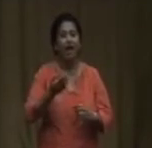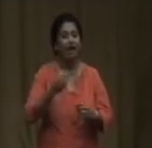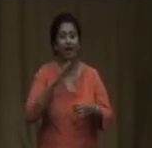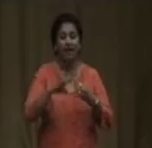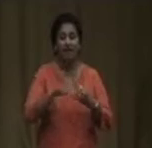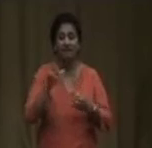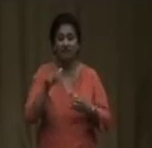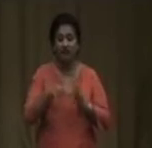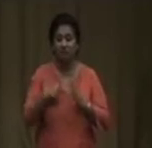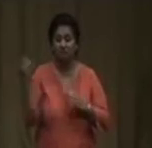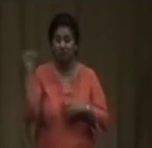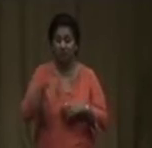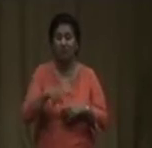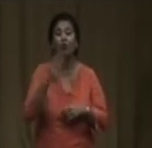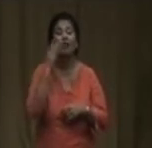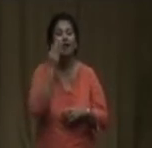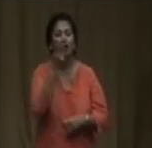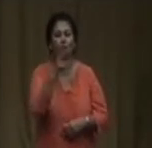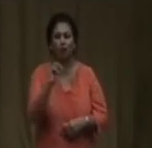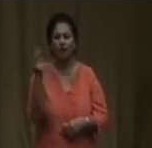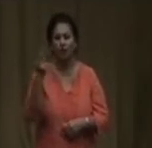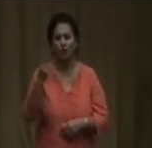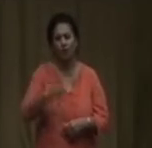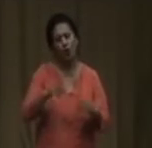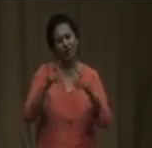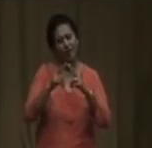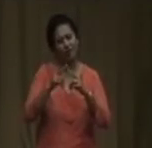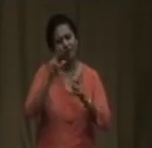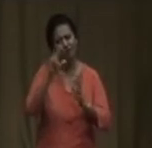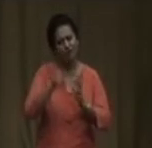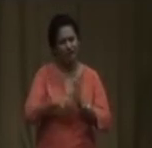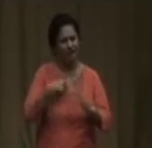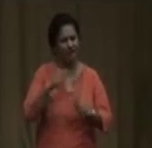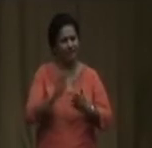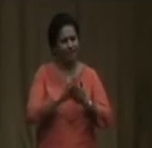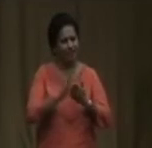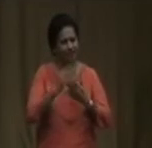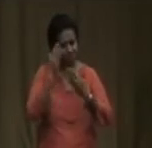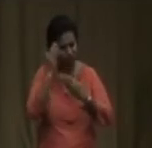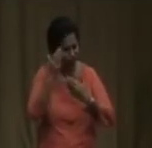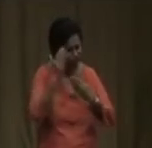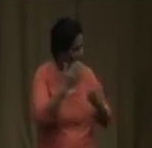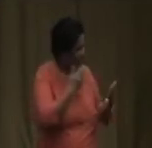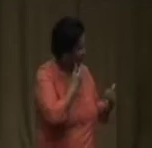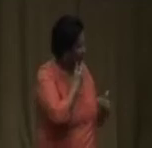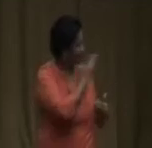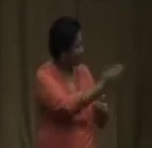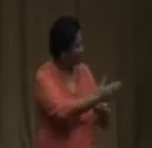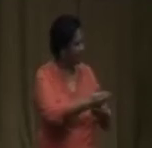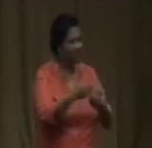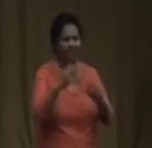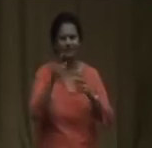2012. It's a double honour because I'm very pleased, Mr. Vice-Chancellor, of the history that you gave of